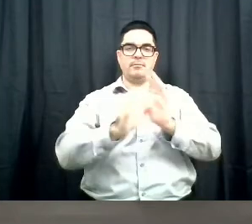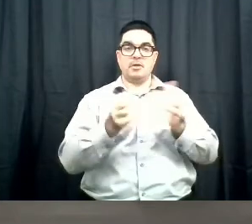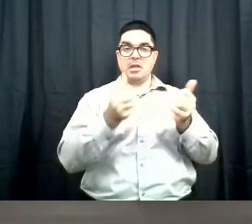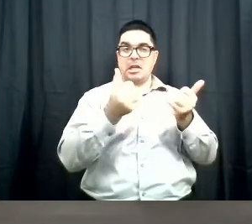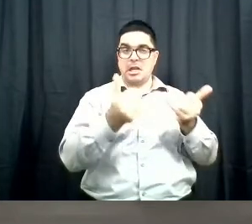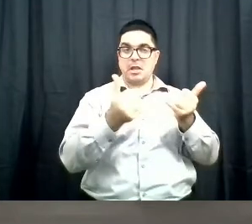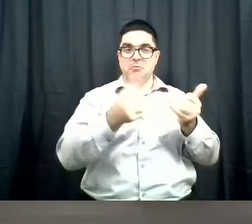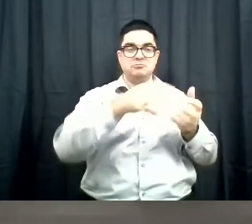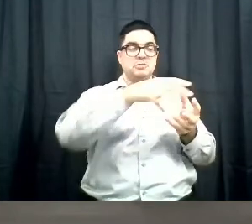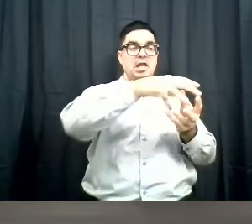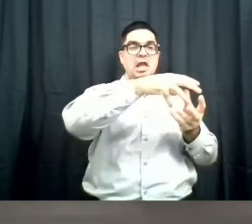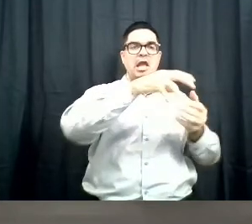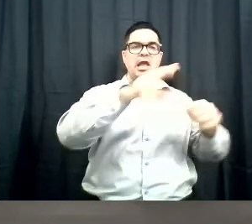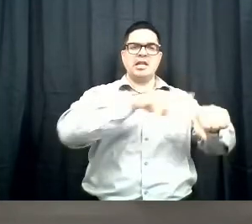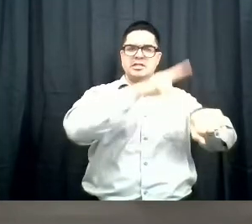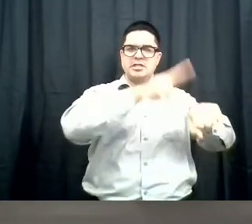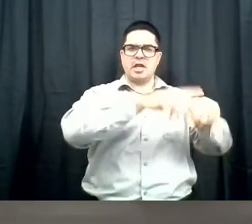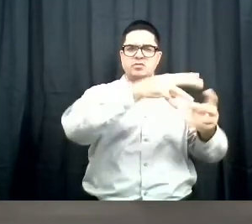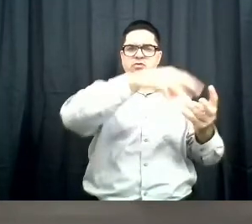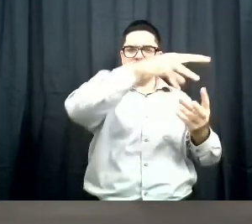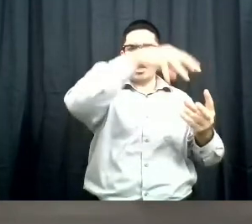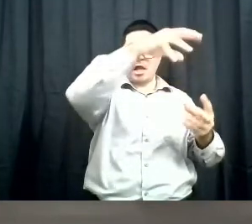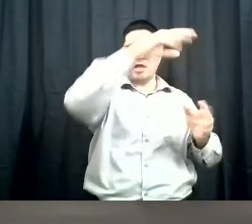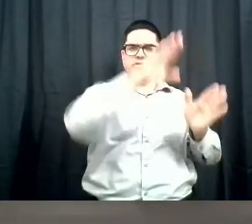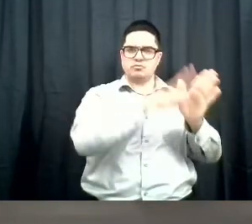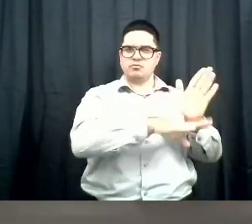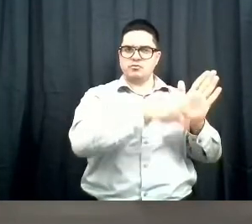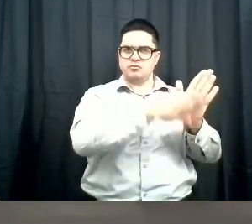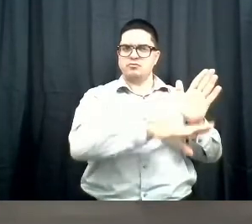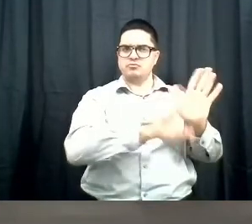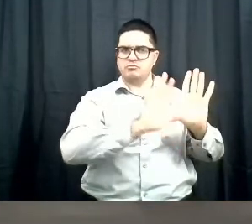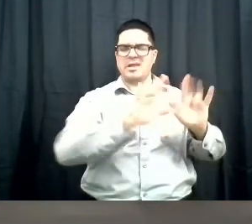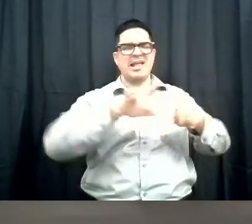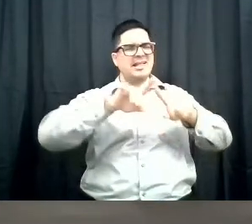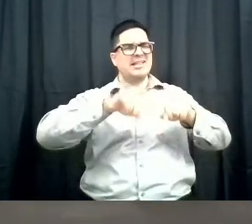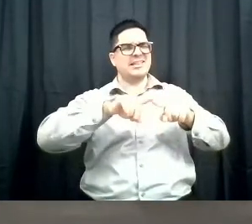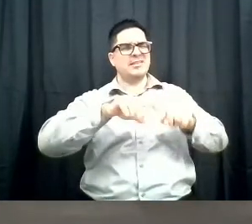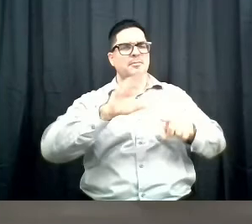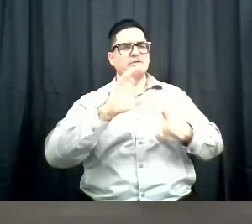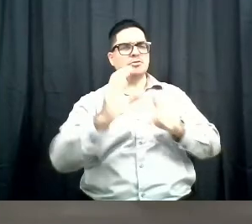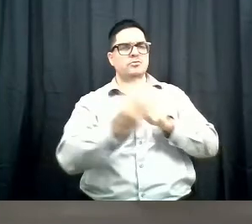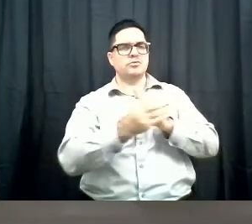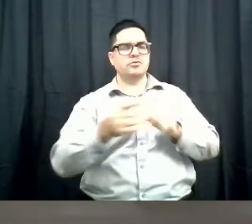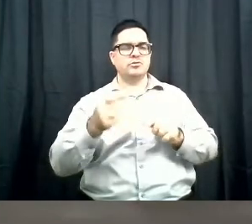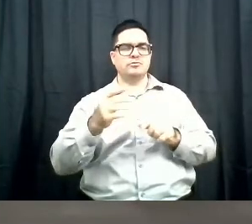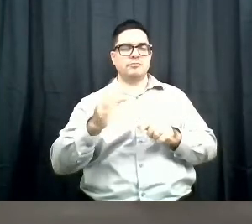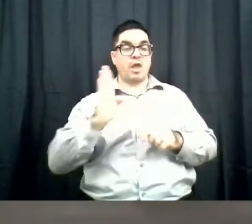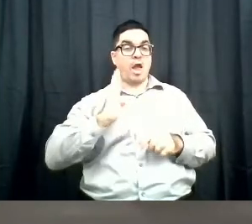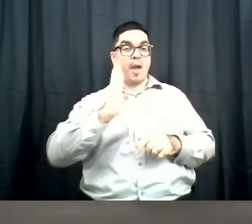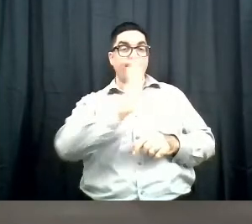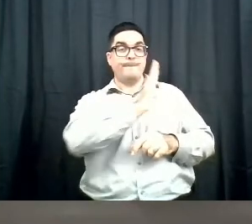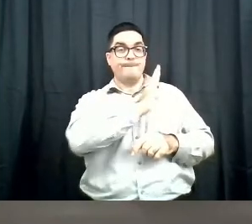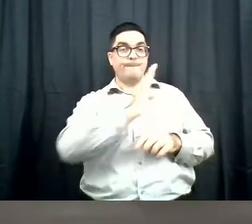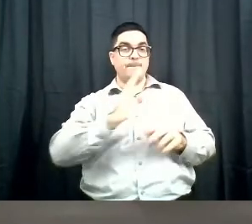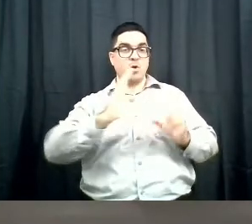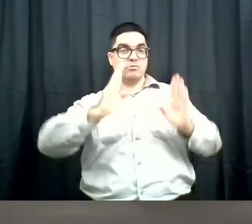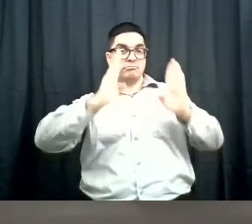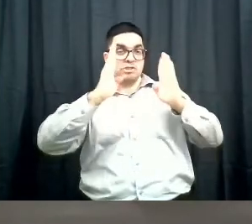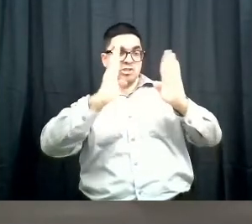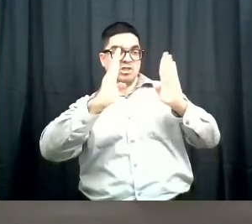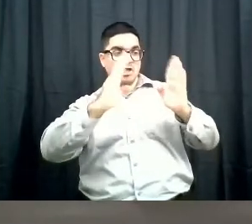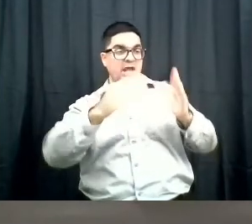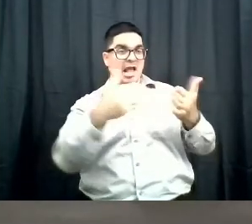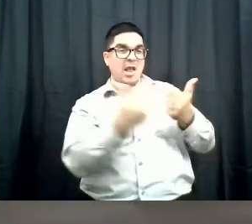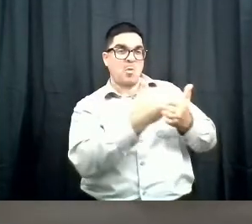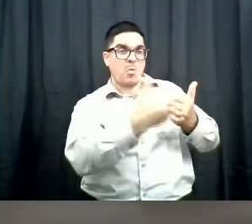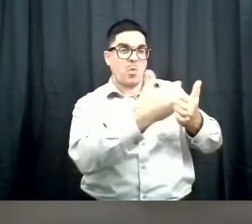expensive depending on different situations. Again, the issue for the board is not anti-renewable, and the decision of the